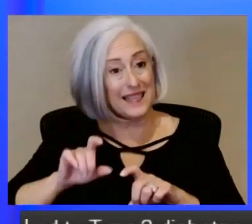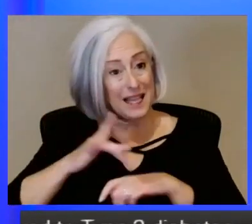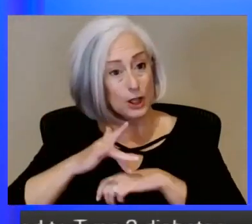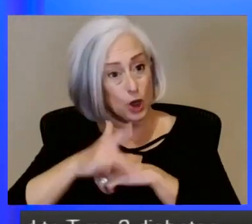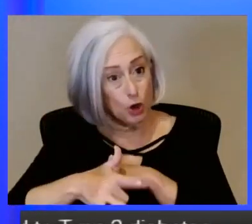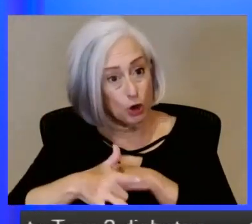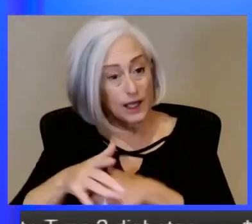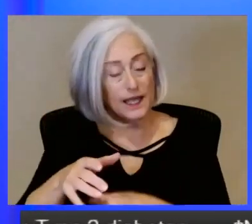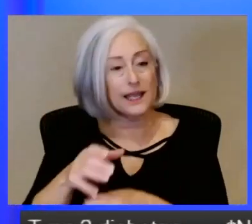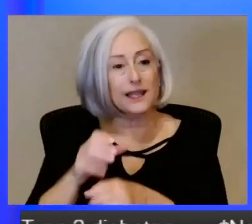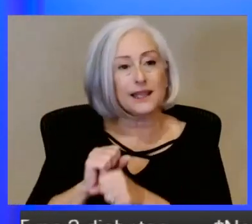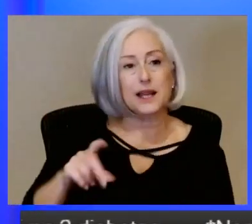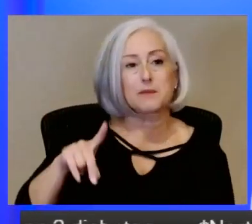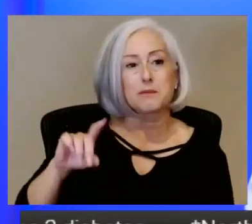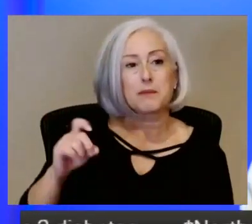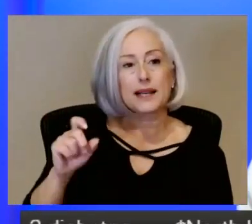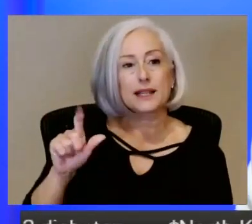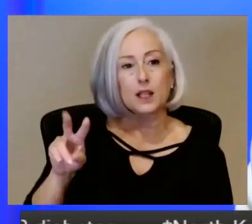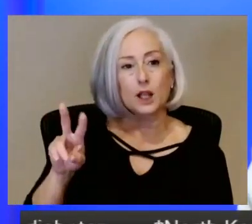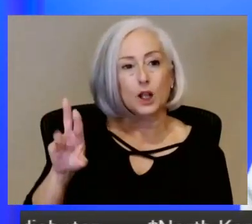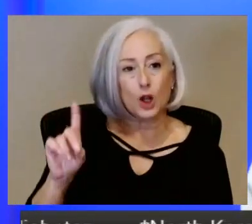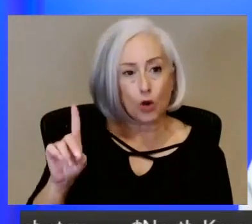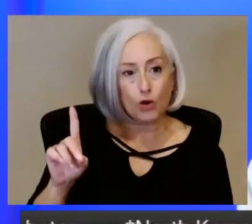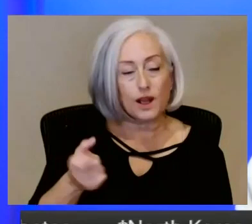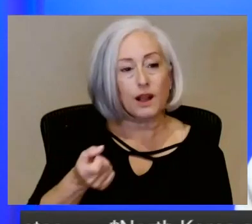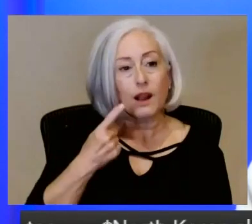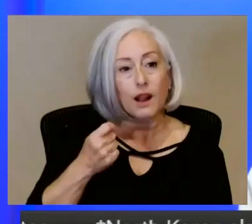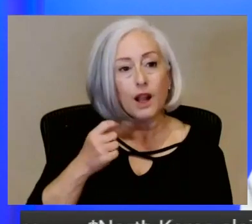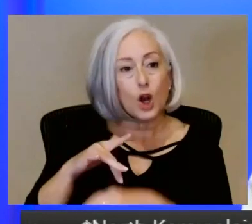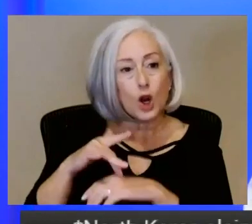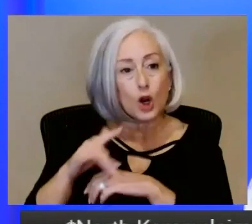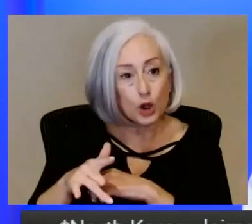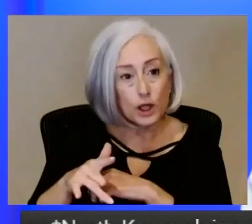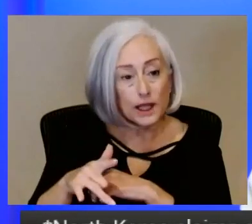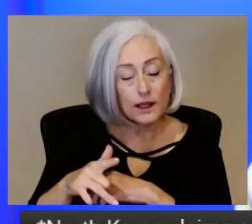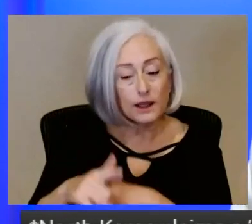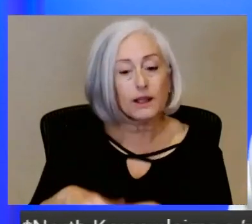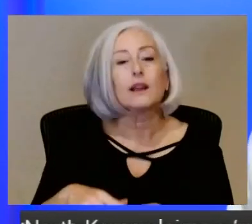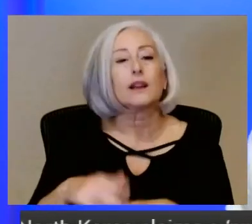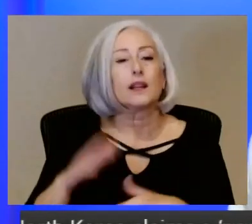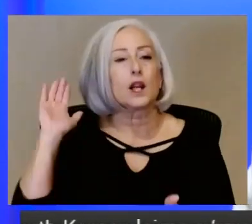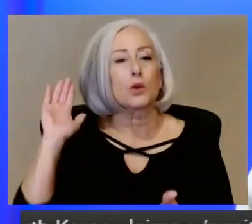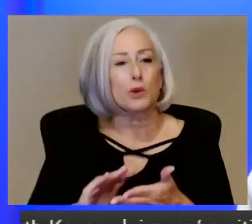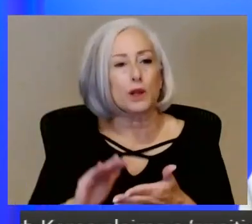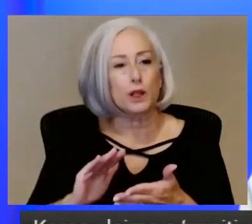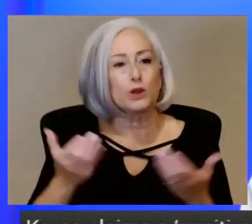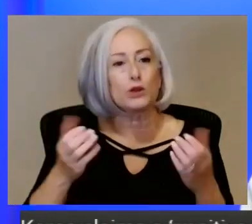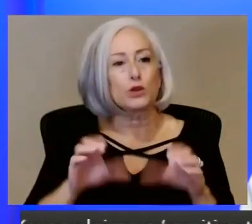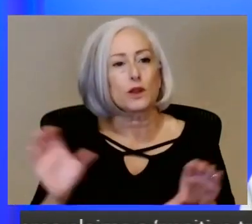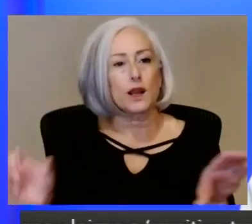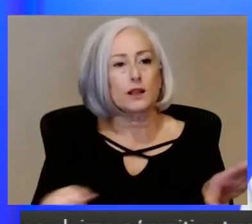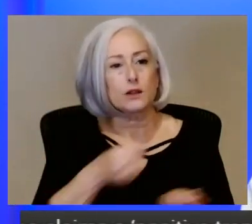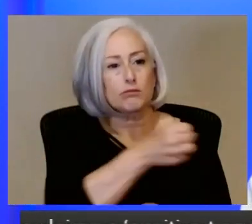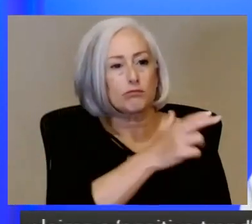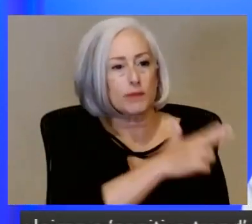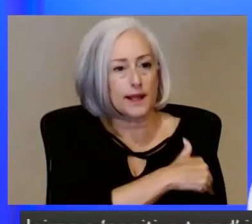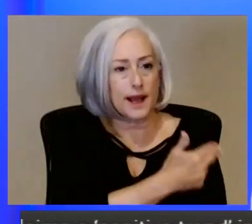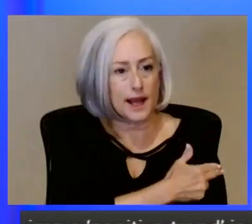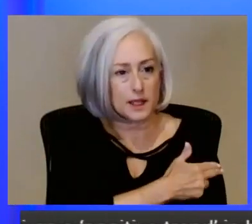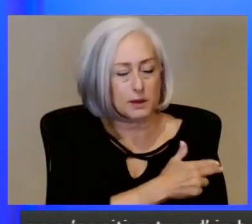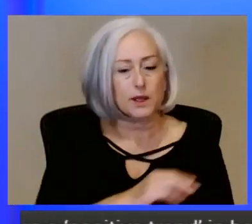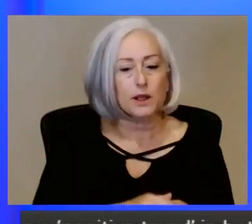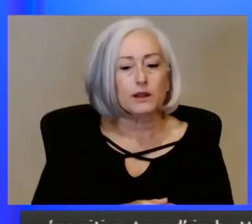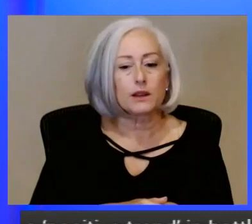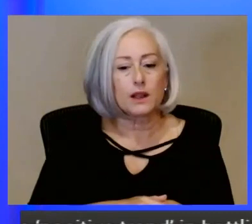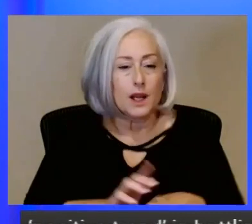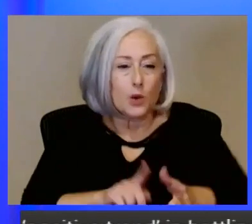help reduce your chance of going to the hospital. We are probably in that surge now, or at least in the beginning parts of that surge